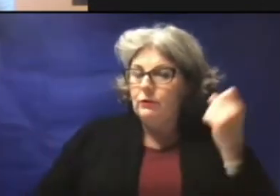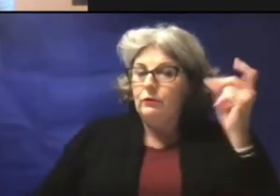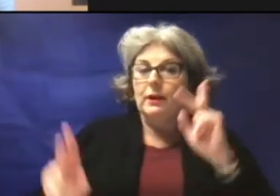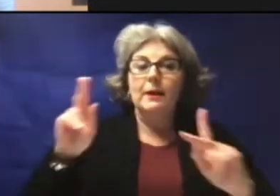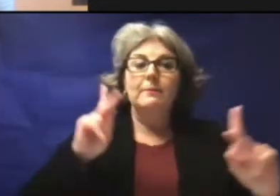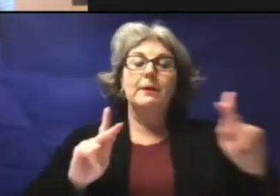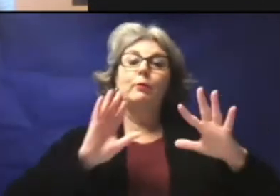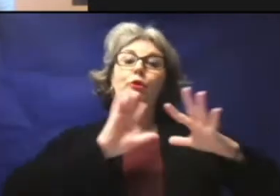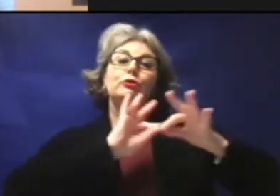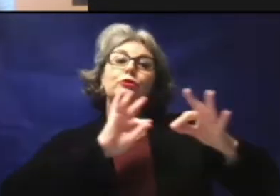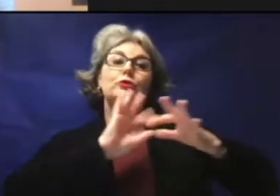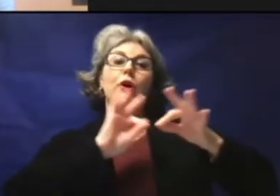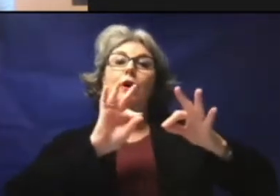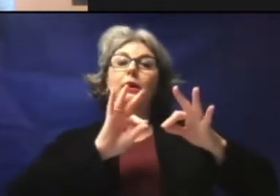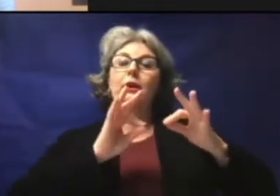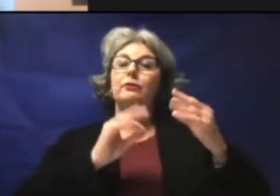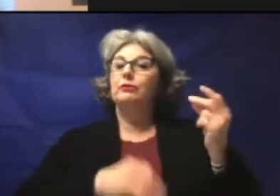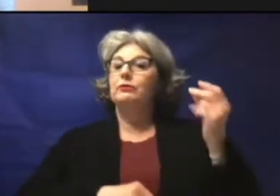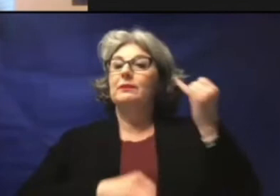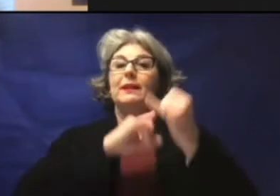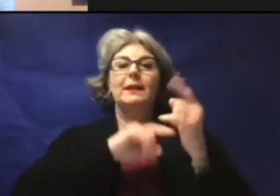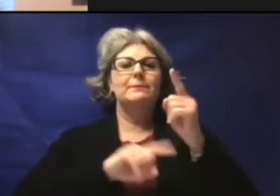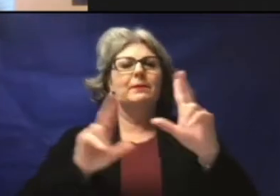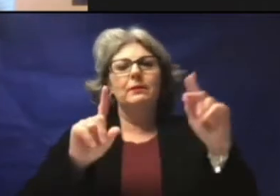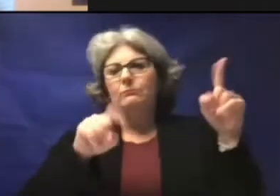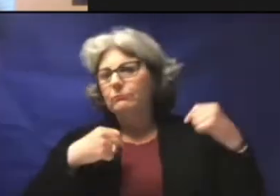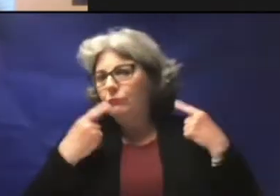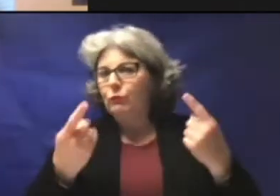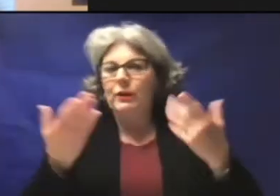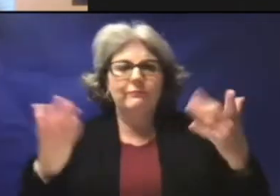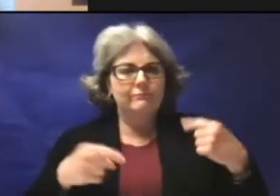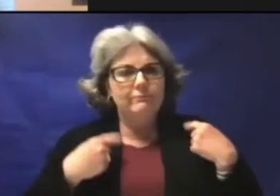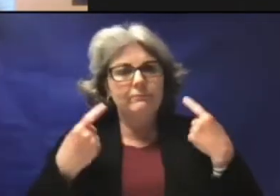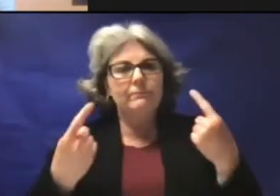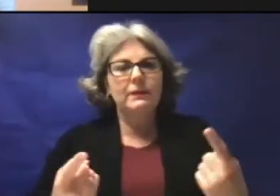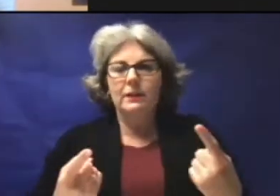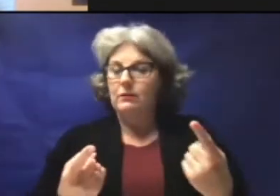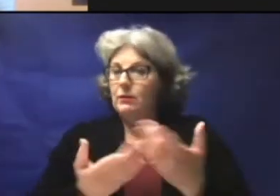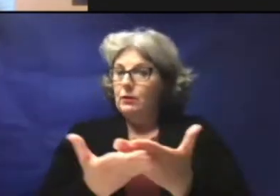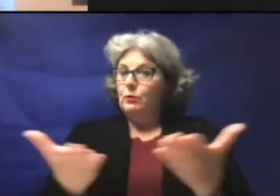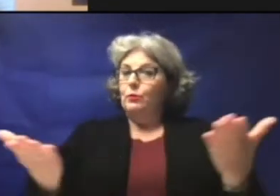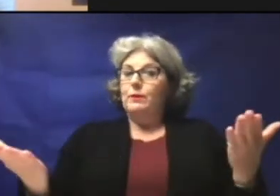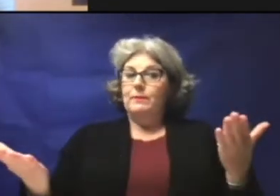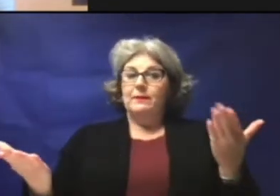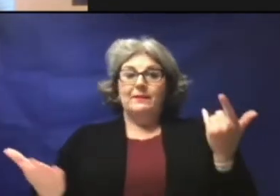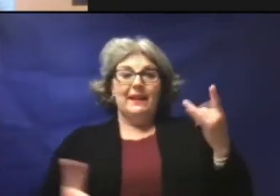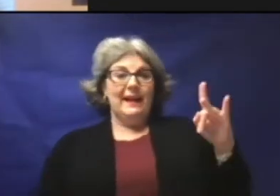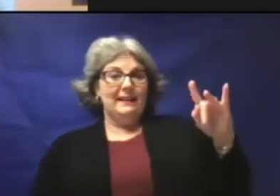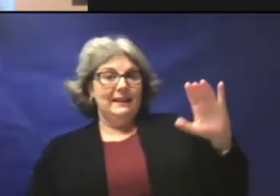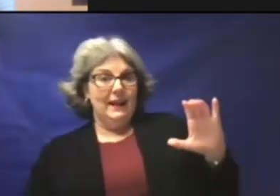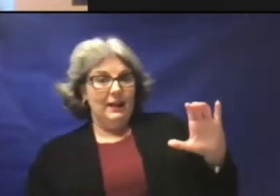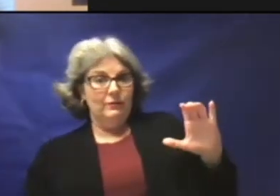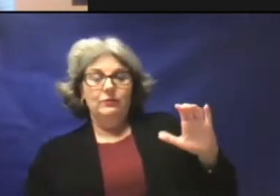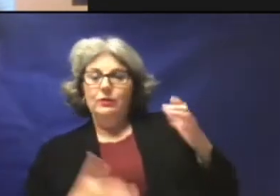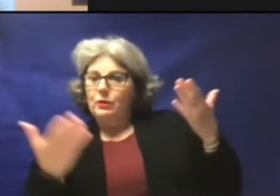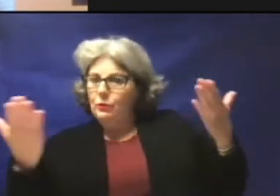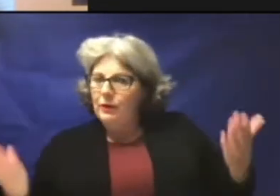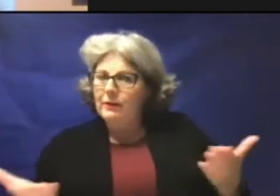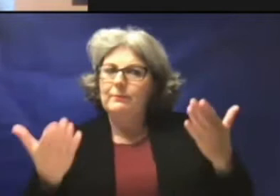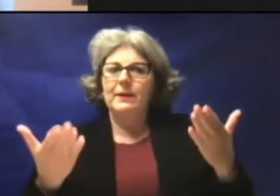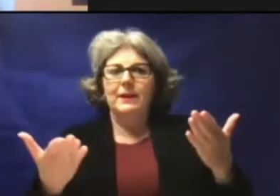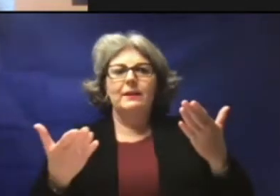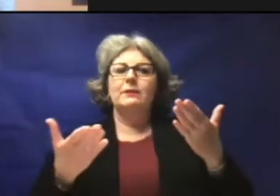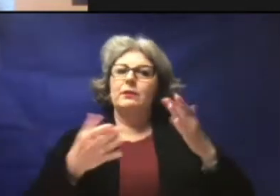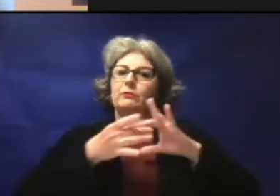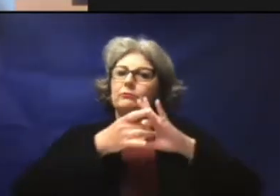just speaking out all of a sudden. Like we've been here. Like we've been here since the 1800s. We've been here through internment. We've